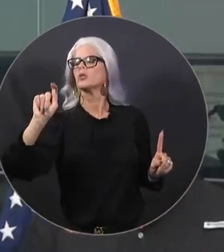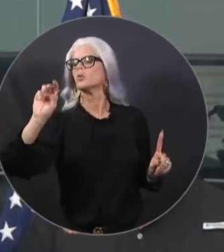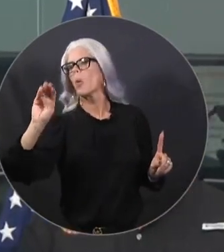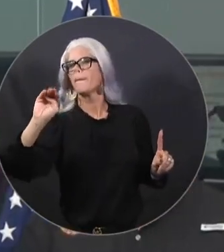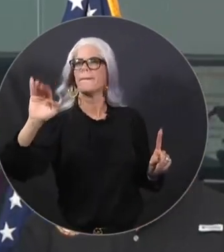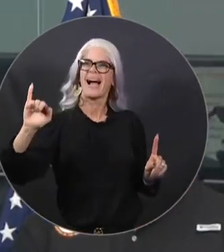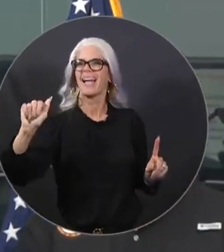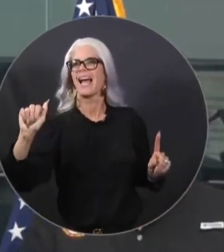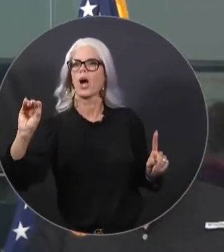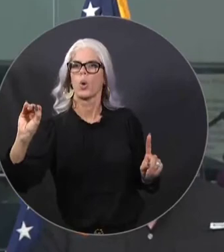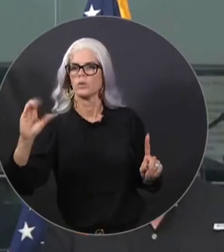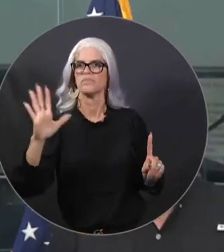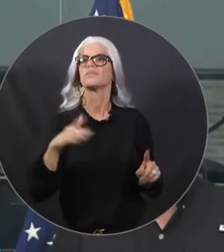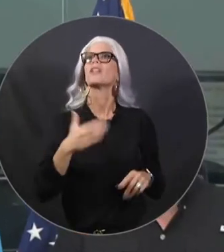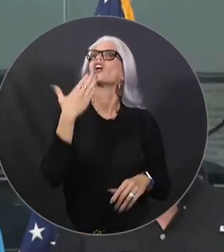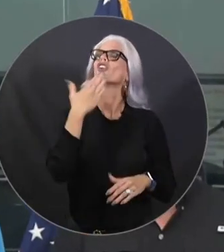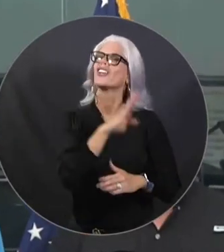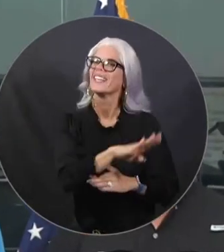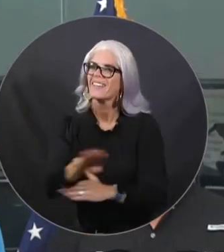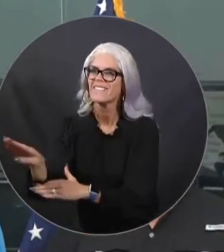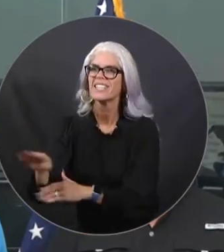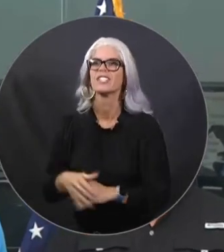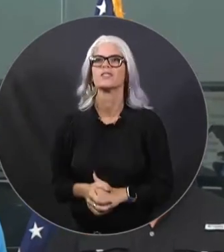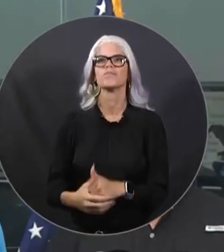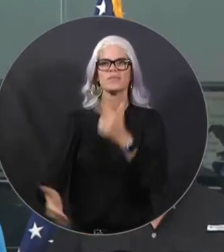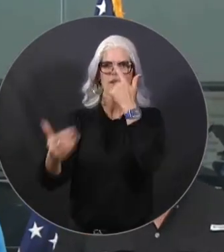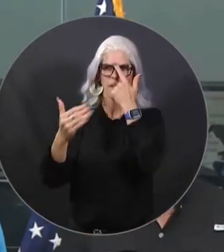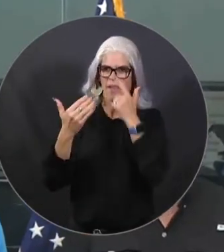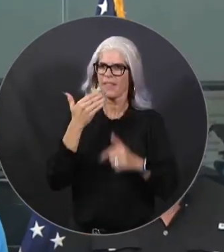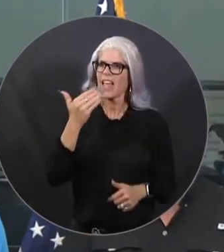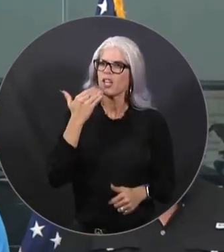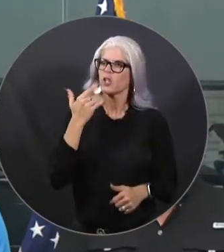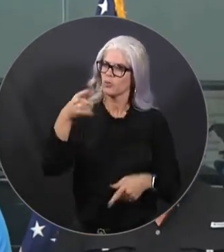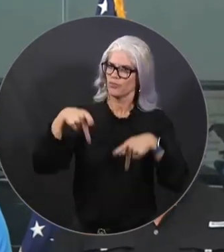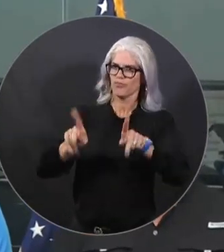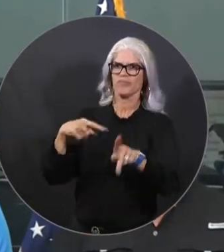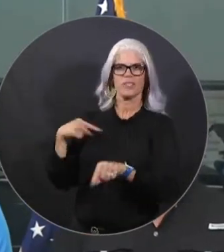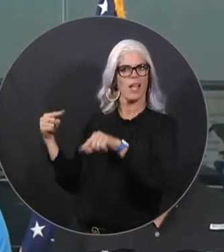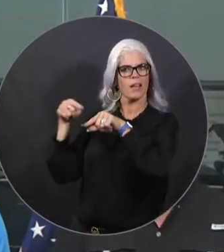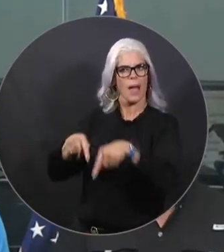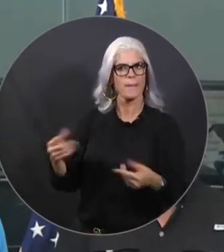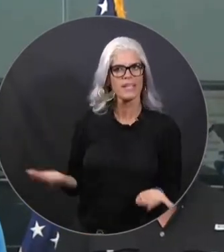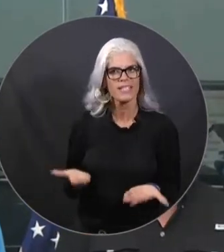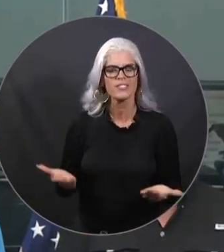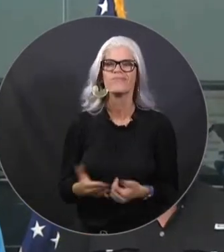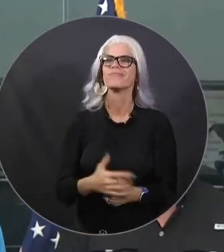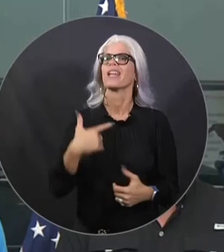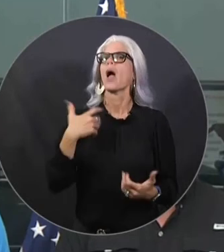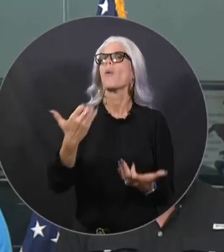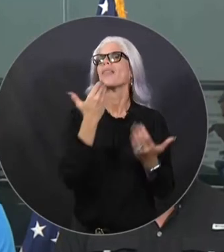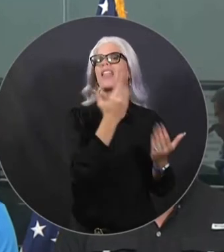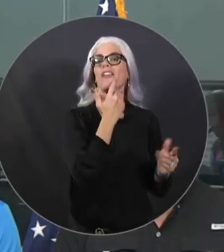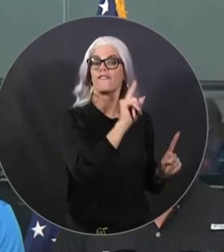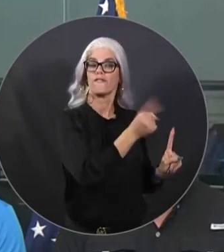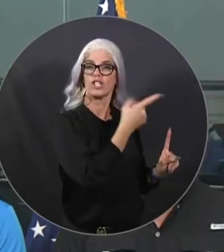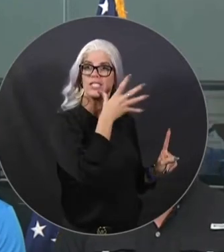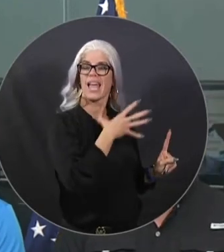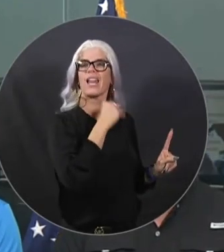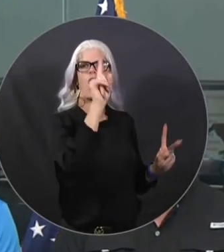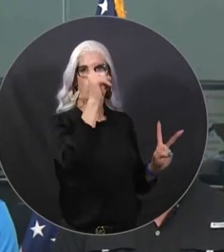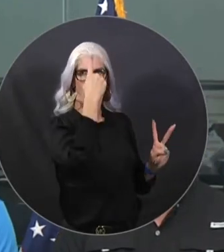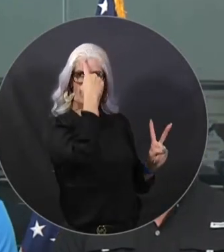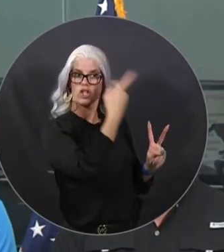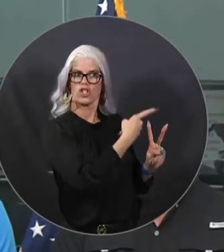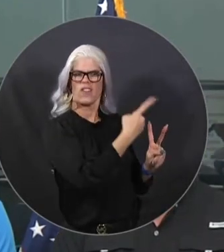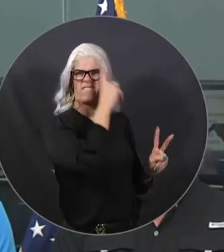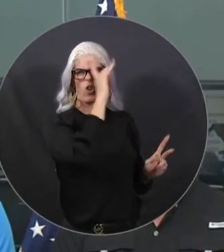Good evening, everyone, and I want to thank you on behalf for being here. And first of all, I want to thank, first of all, the First Lady and the Governor for their leadership in this. And